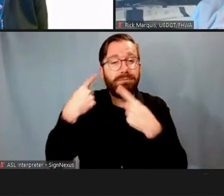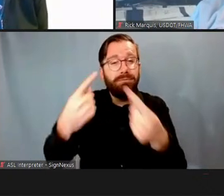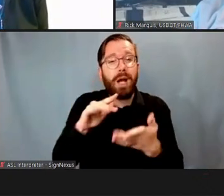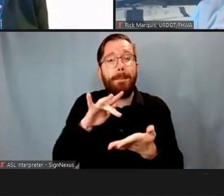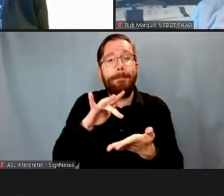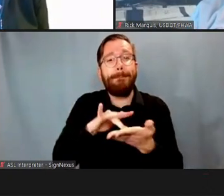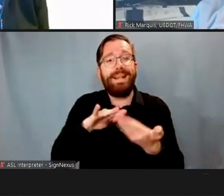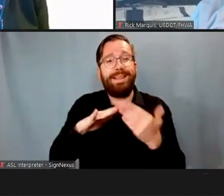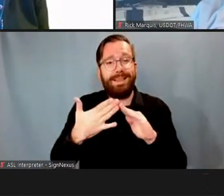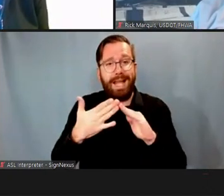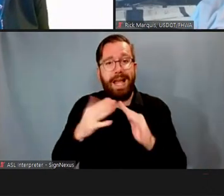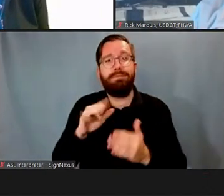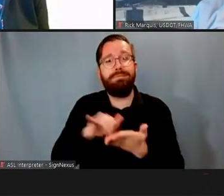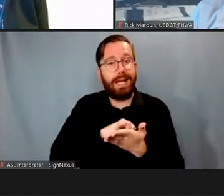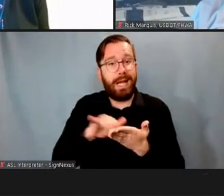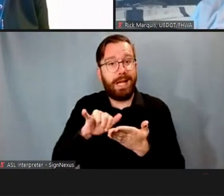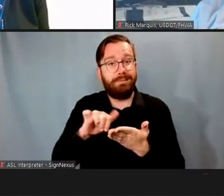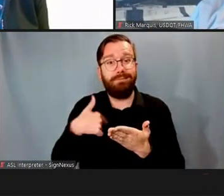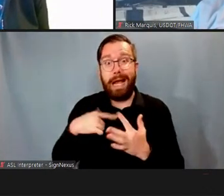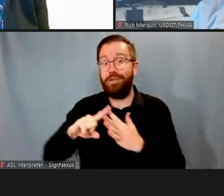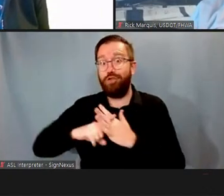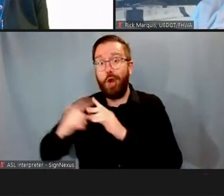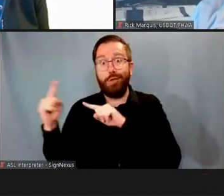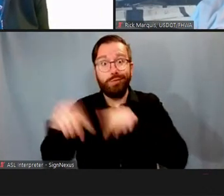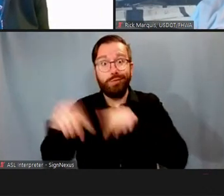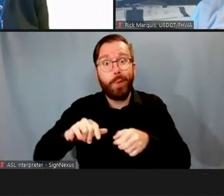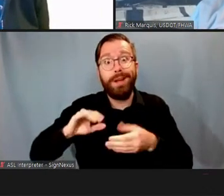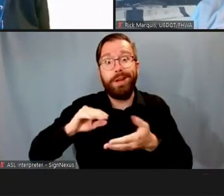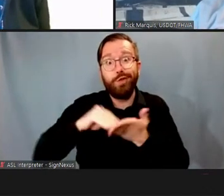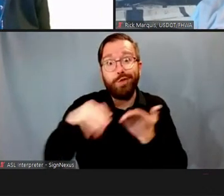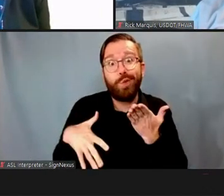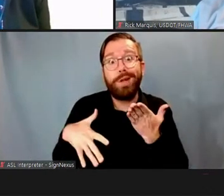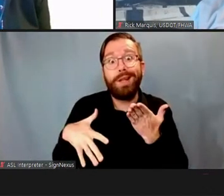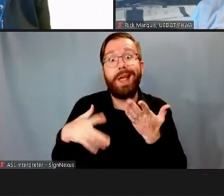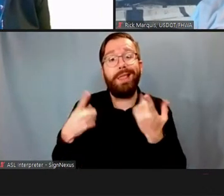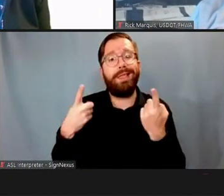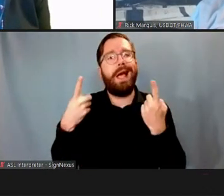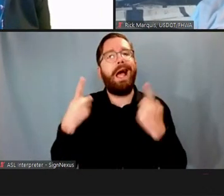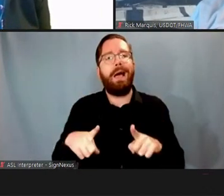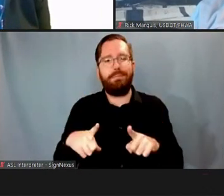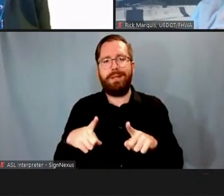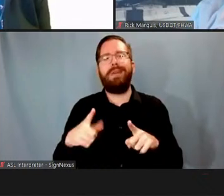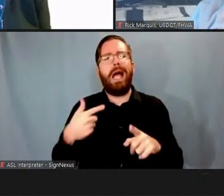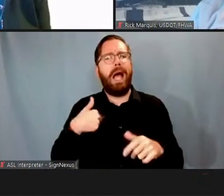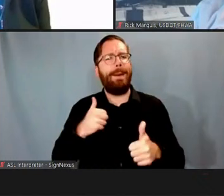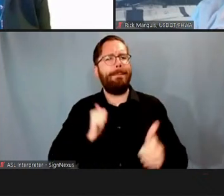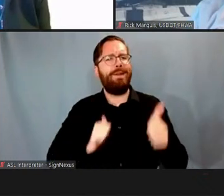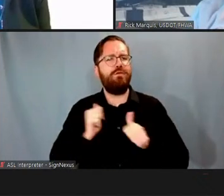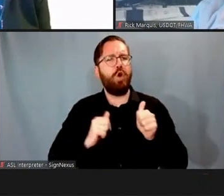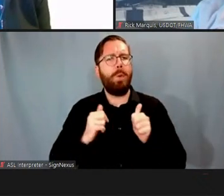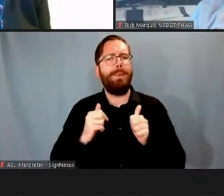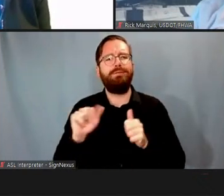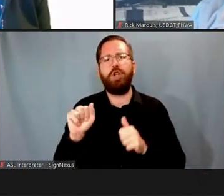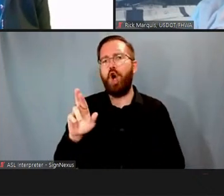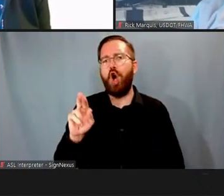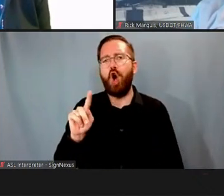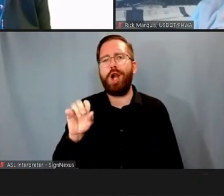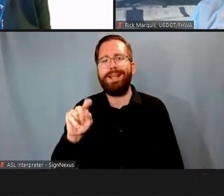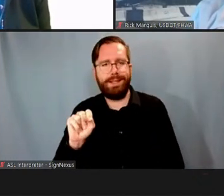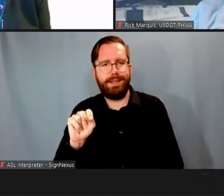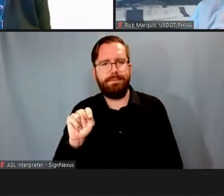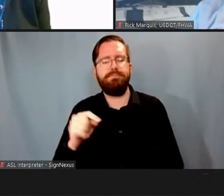student and because of the nature of my work i'm a performing artist much of my work